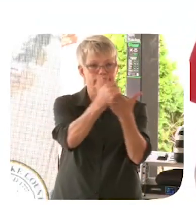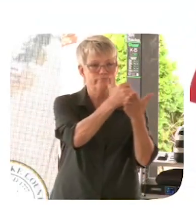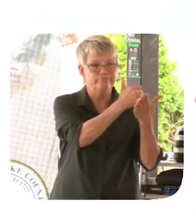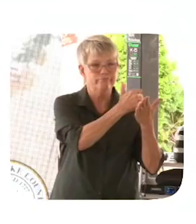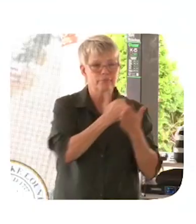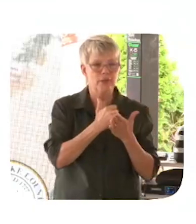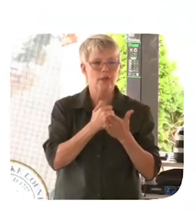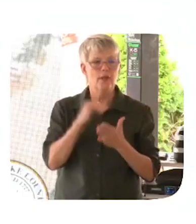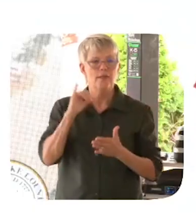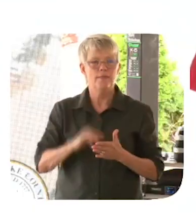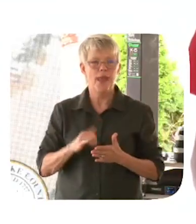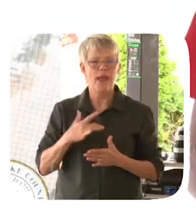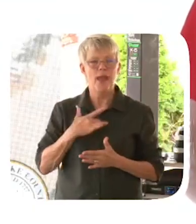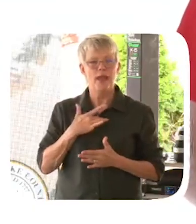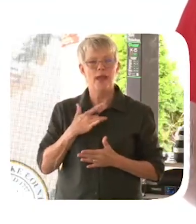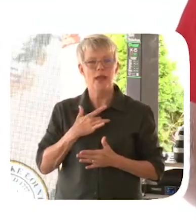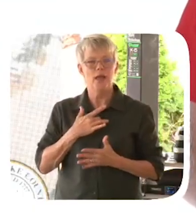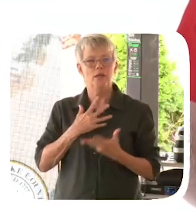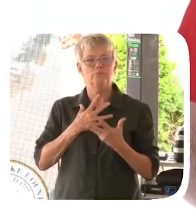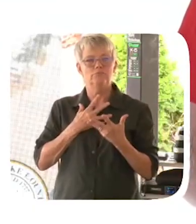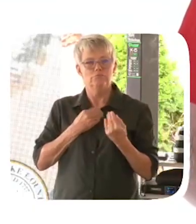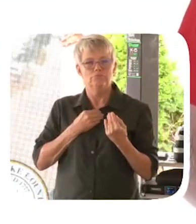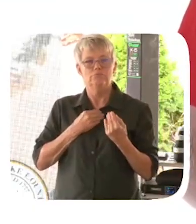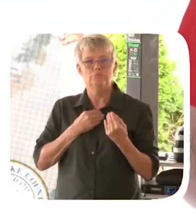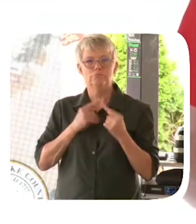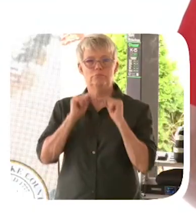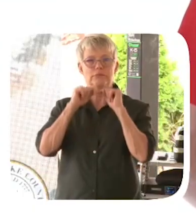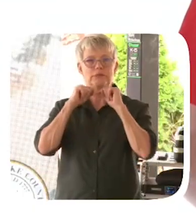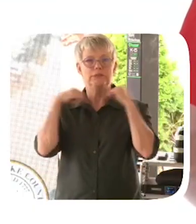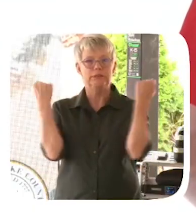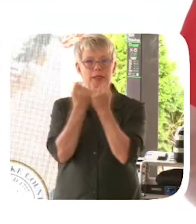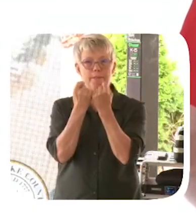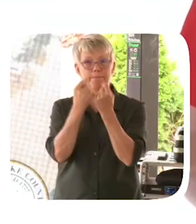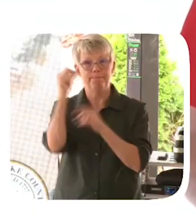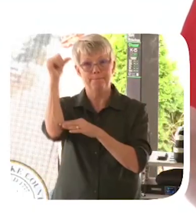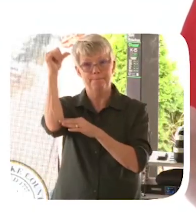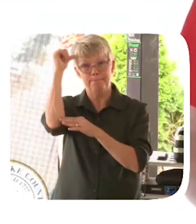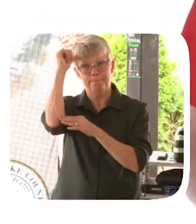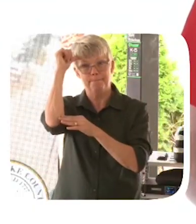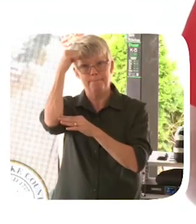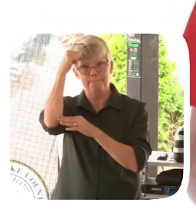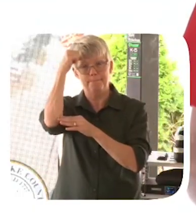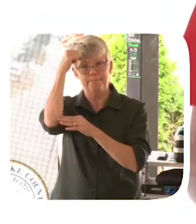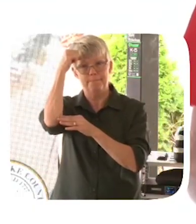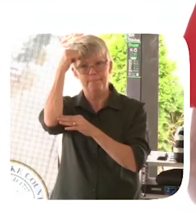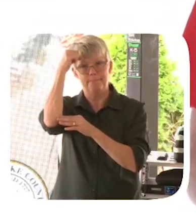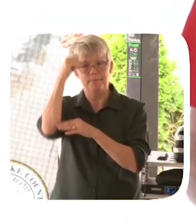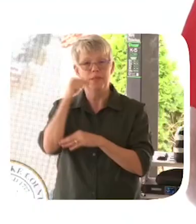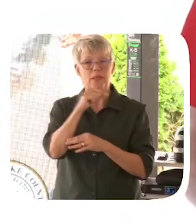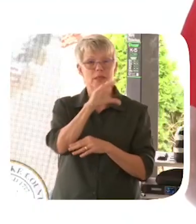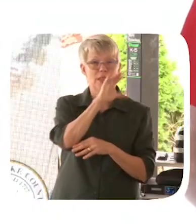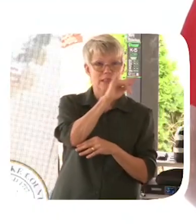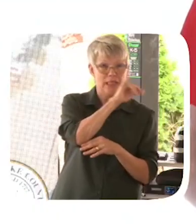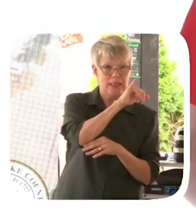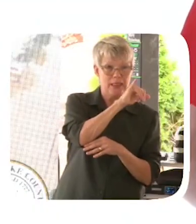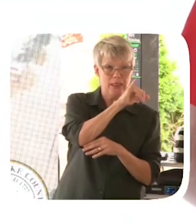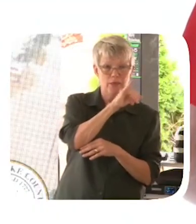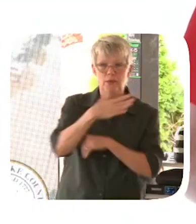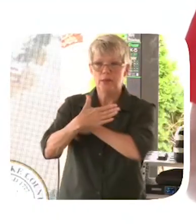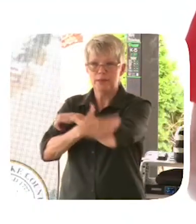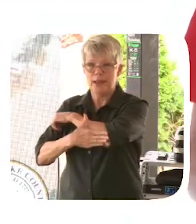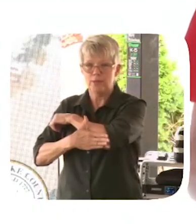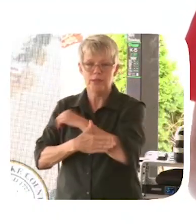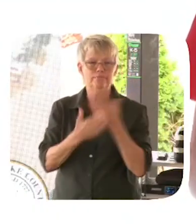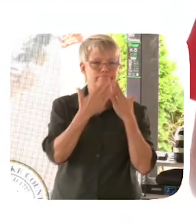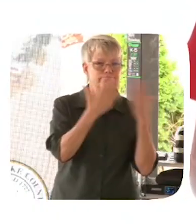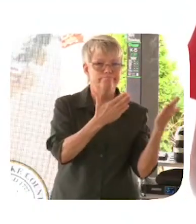compassion shown and the teamwork exhibited is something we should never forget. To all those with the city and county, thank you. We also